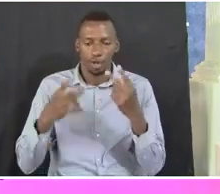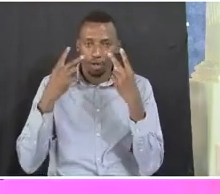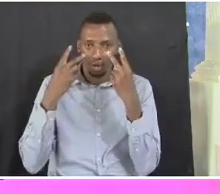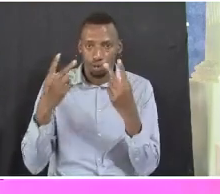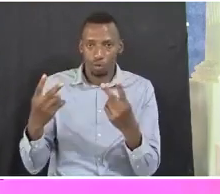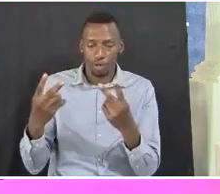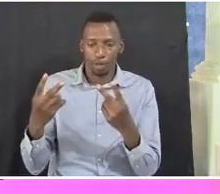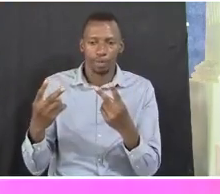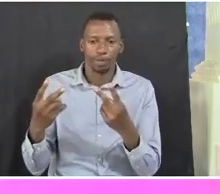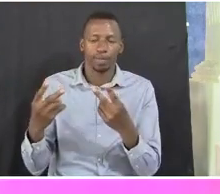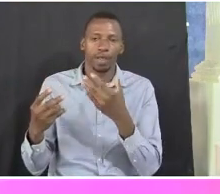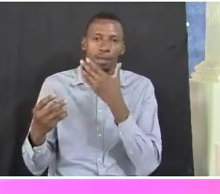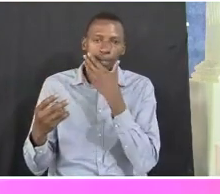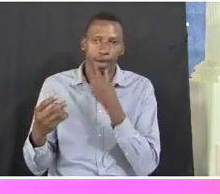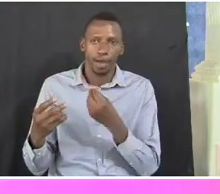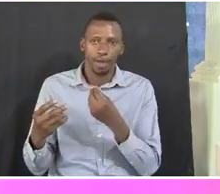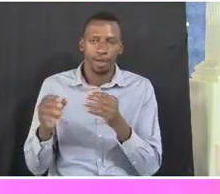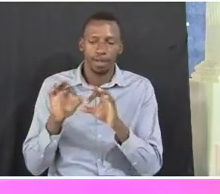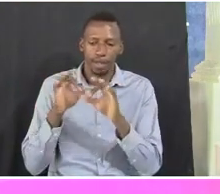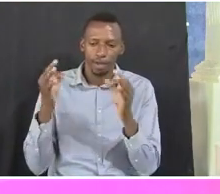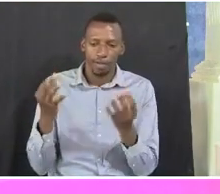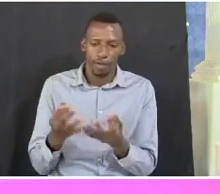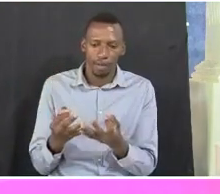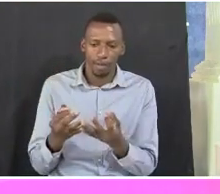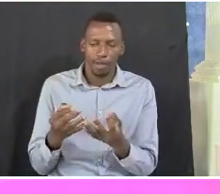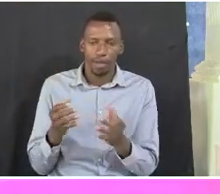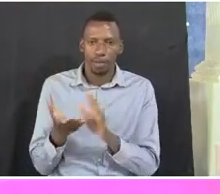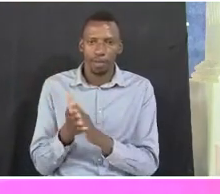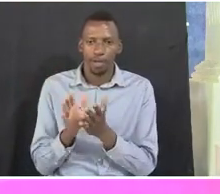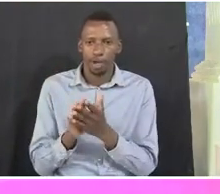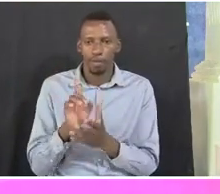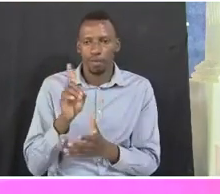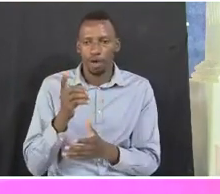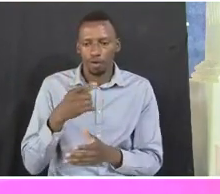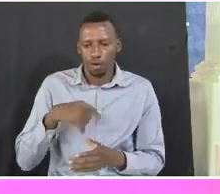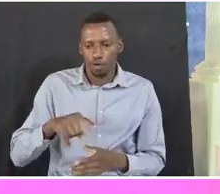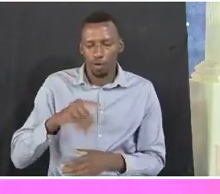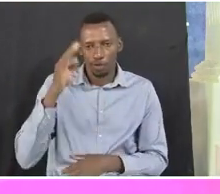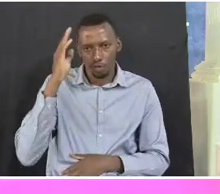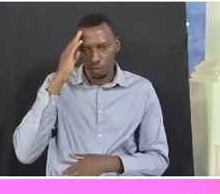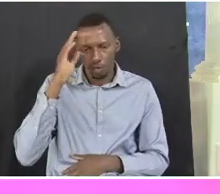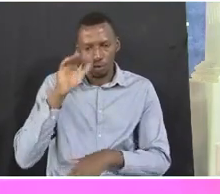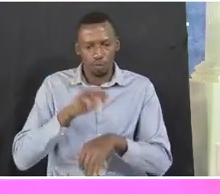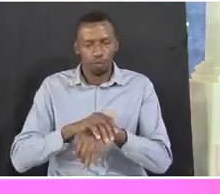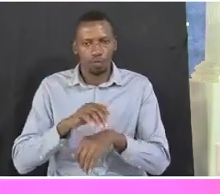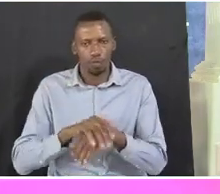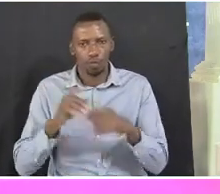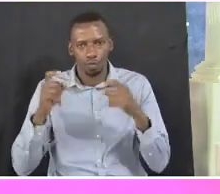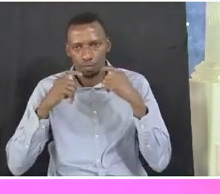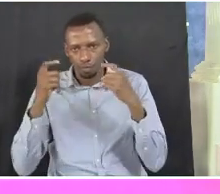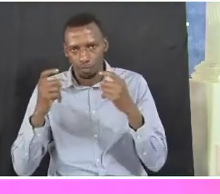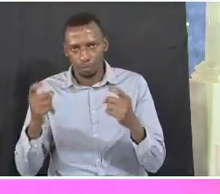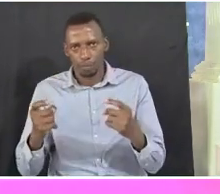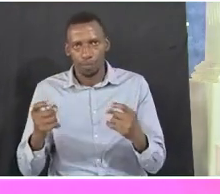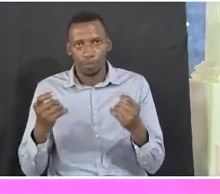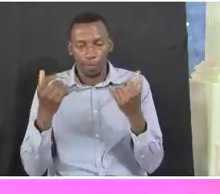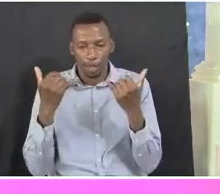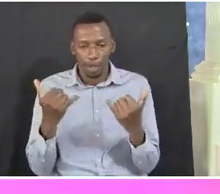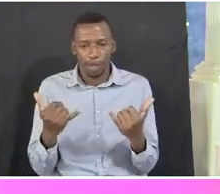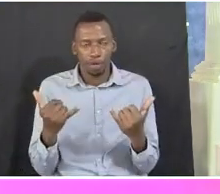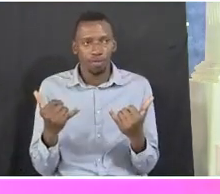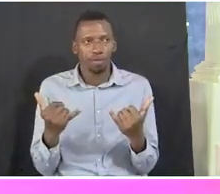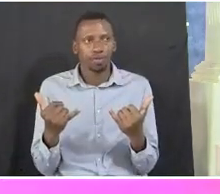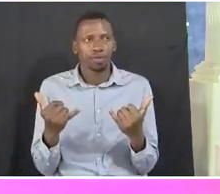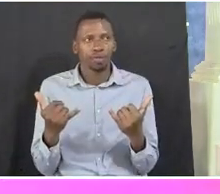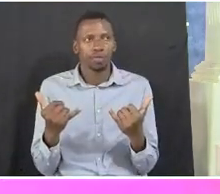man, that is the family, has become one of us to know good and evil. And now, lest he put out his